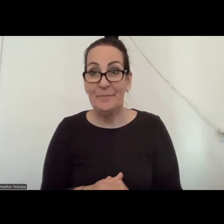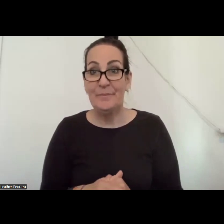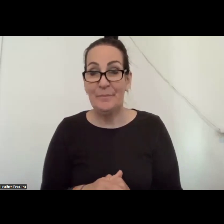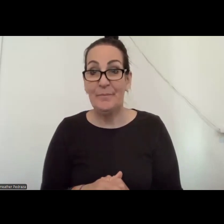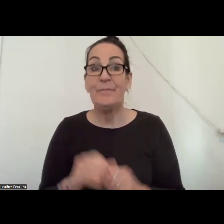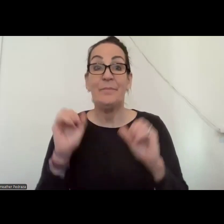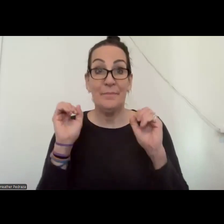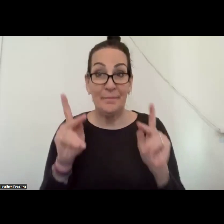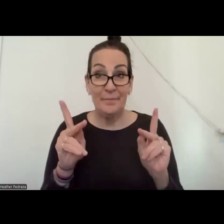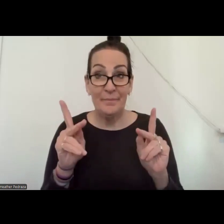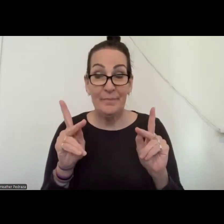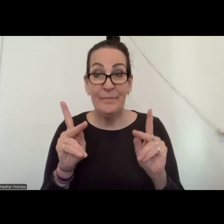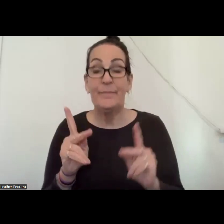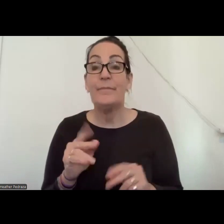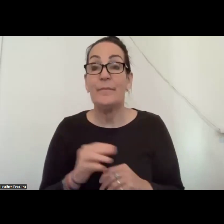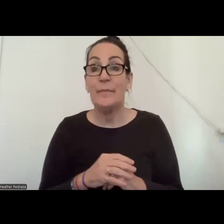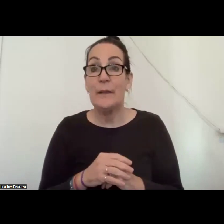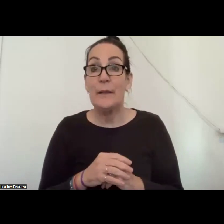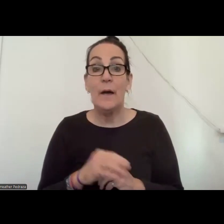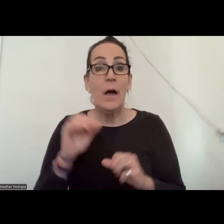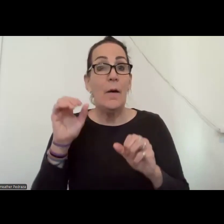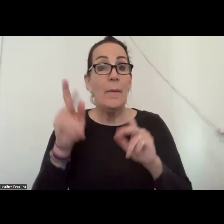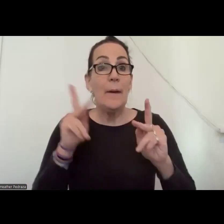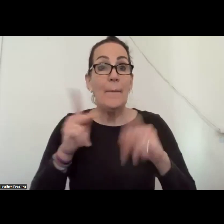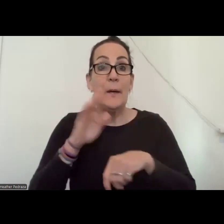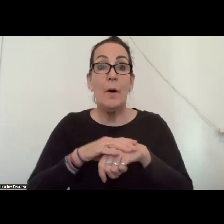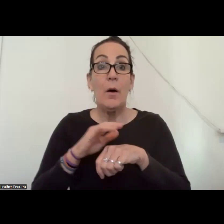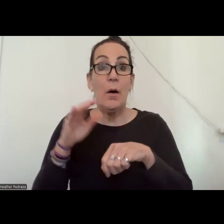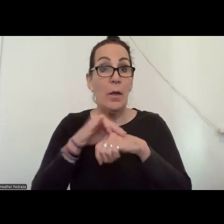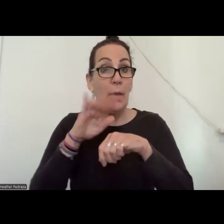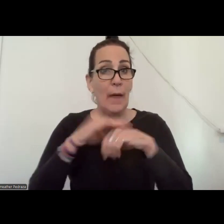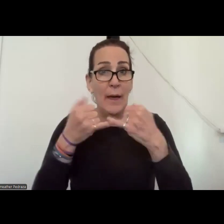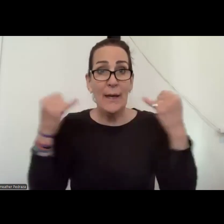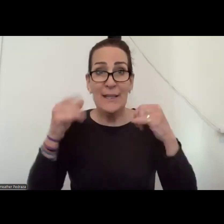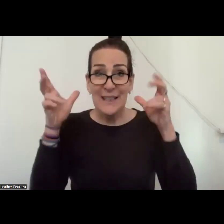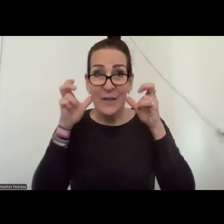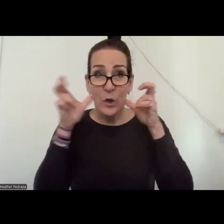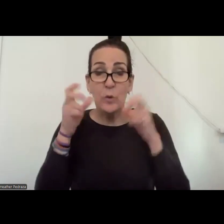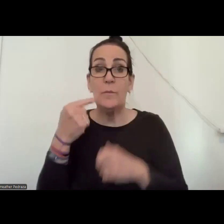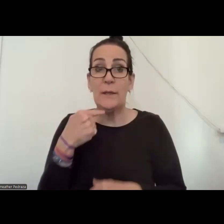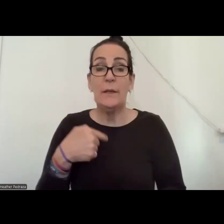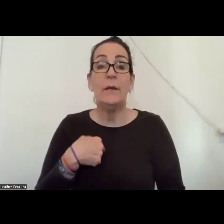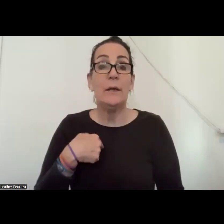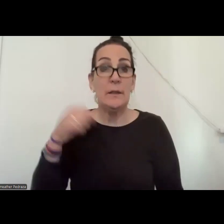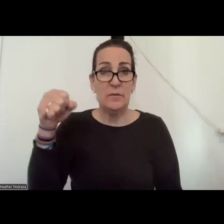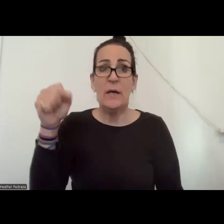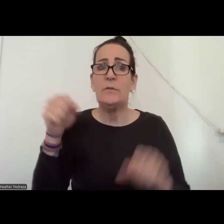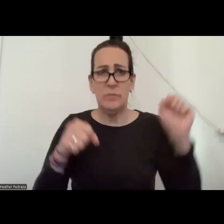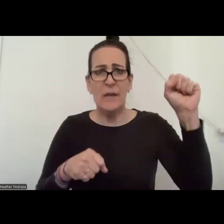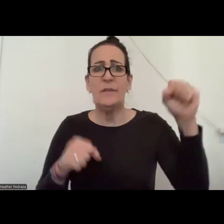Okay. Can the people at online hear me all right? I can. Okay. Sounds good,